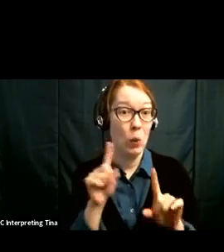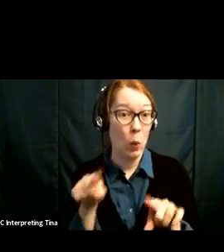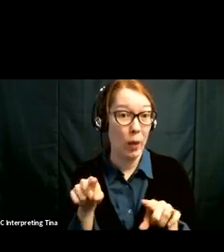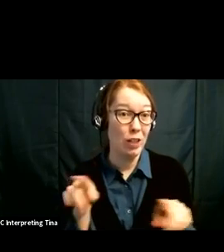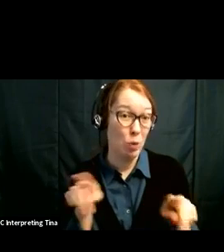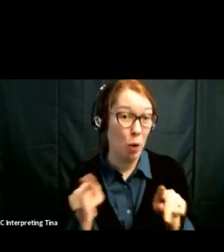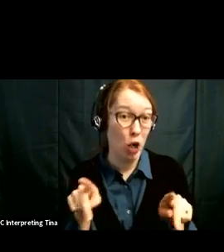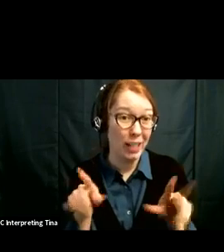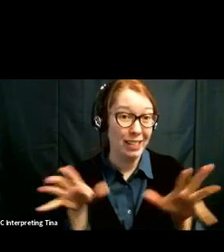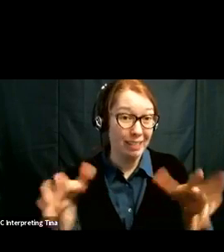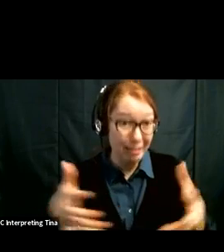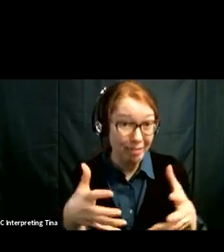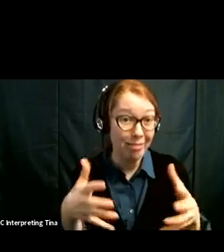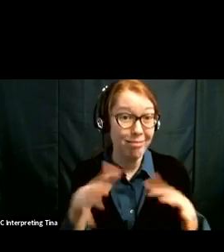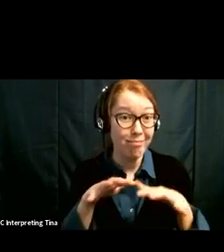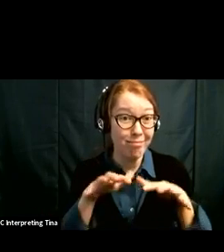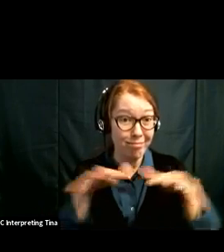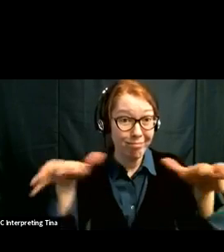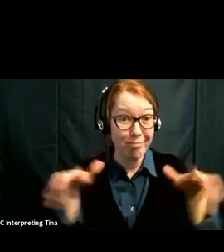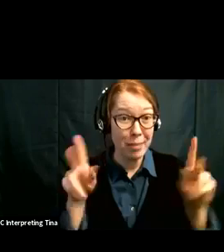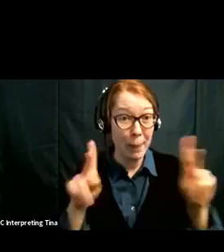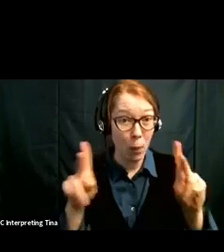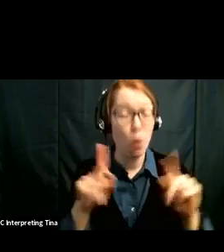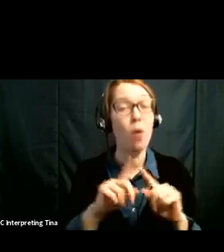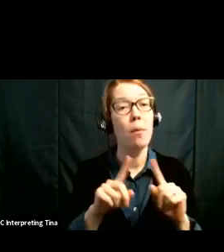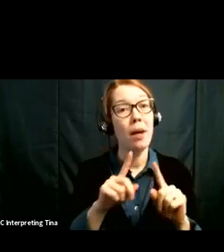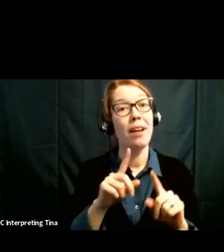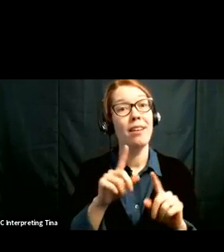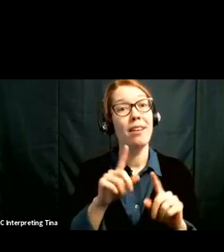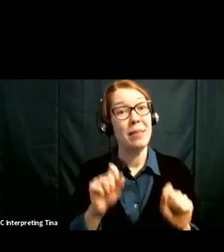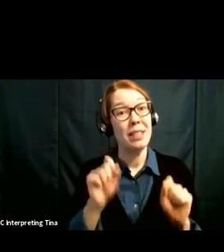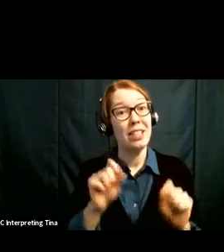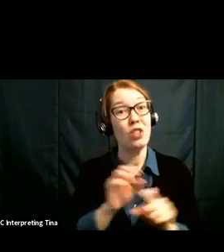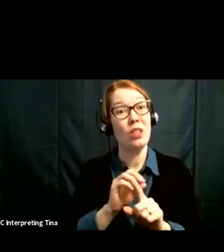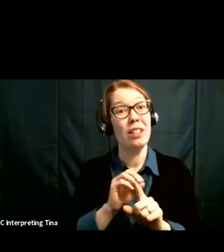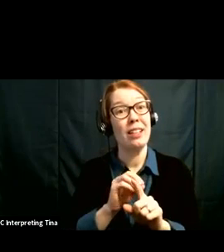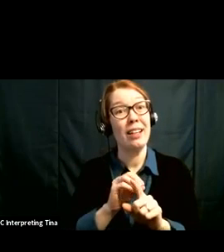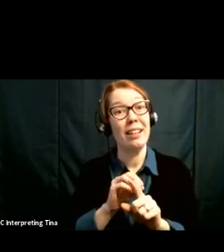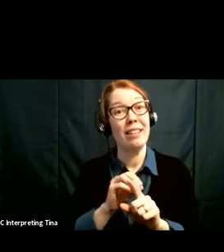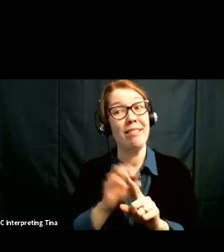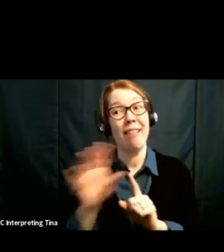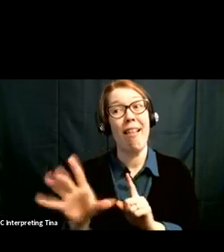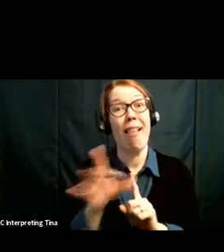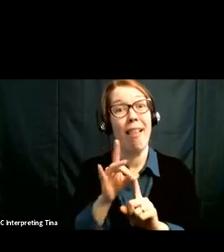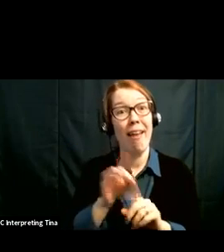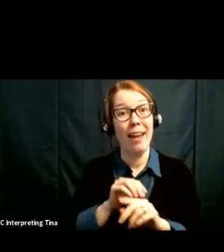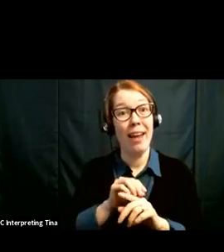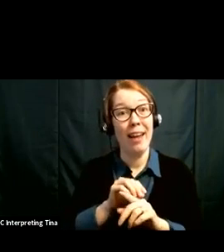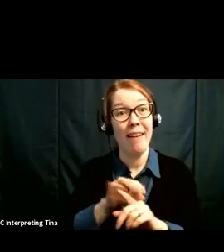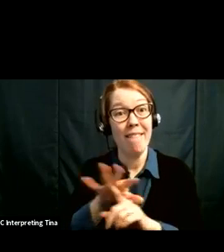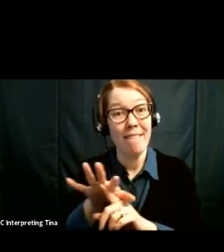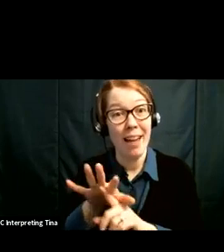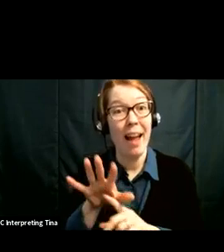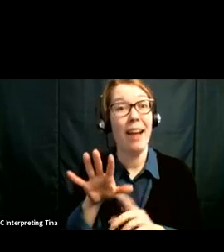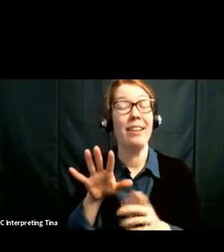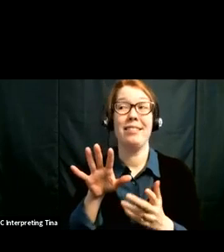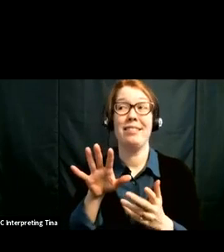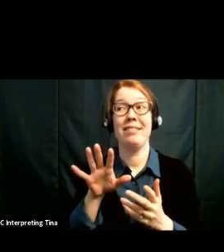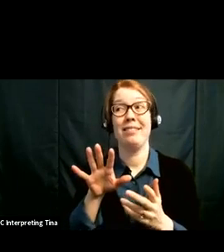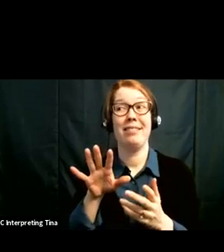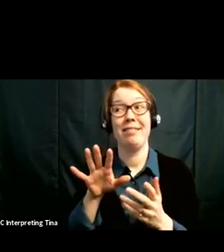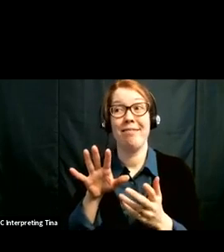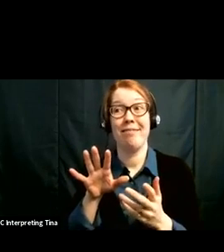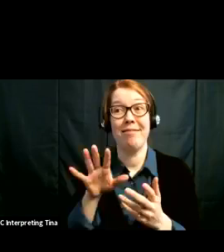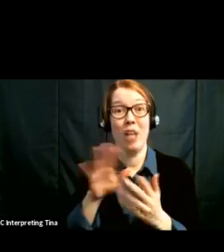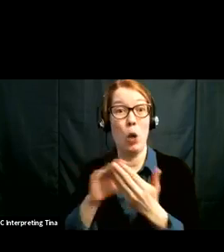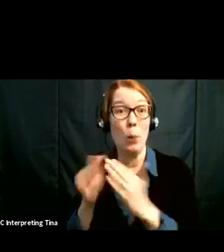parties. But you're also then to potentially affecting our community, because if you do get COVID at the party,